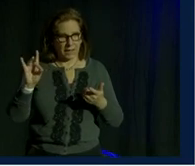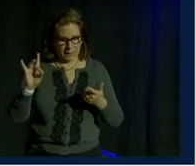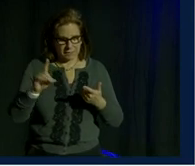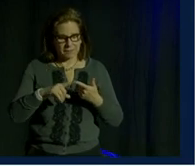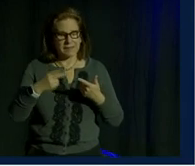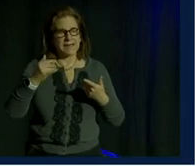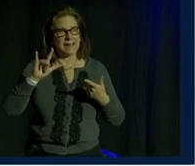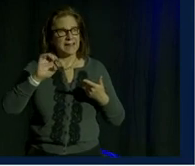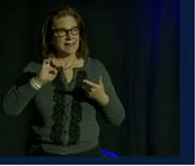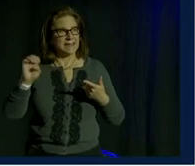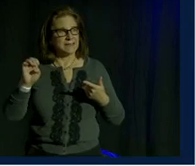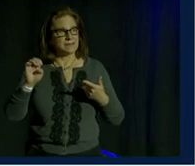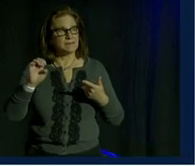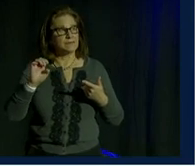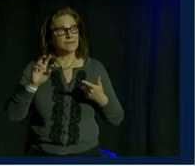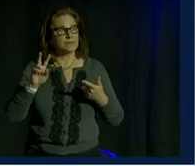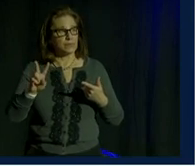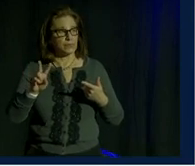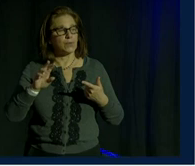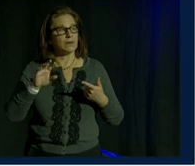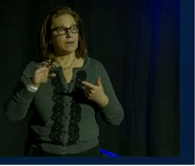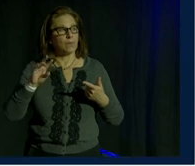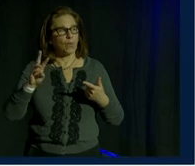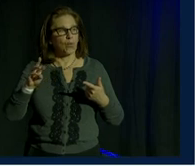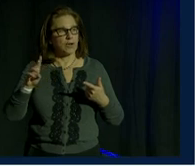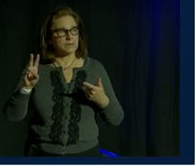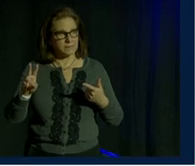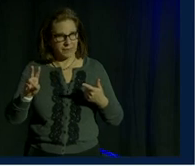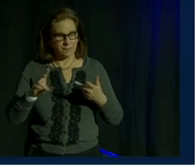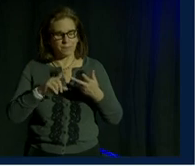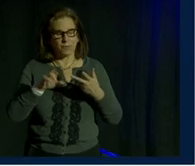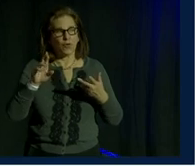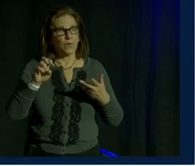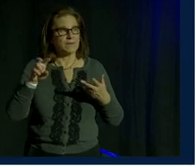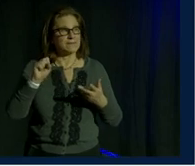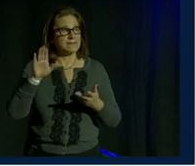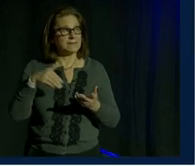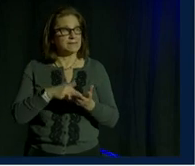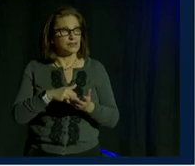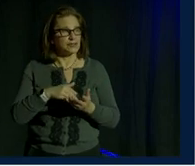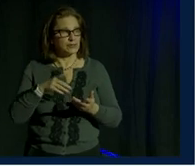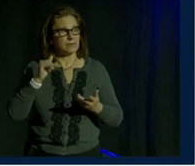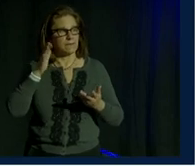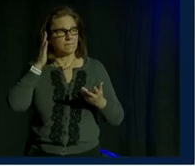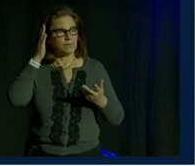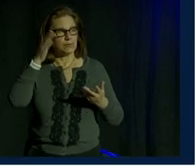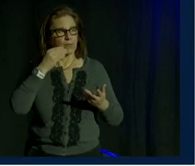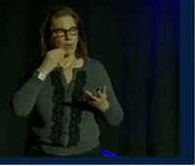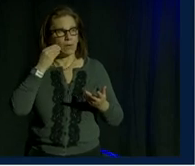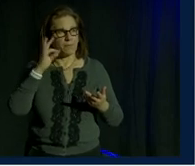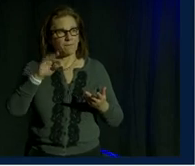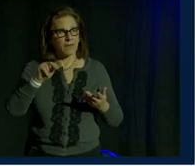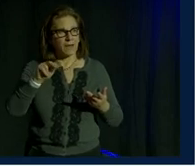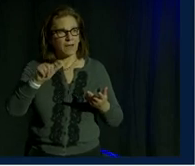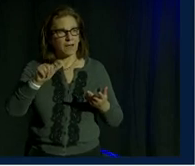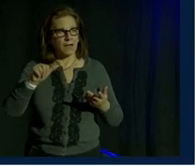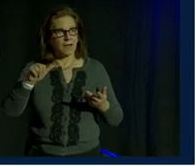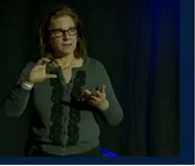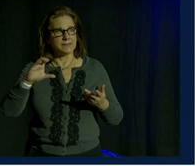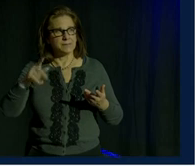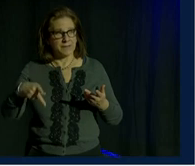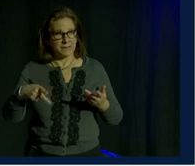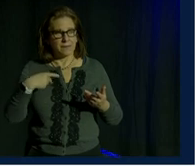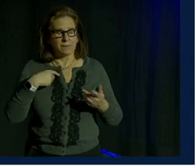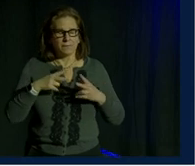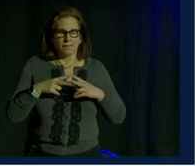2 located in Ward 7, and the Reeves Center that will be the home of the new NAACP headquarters. I